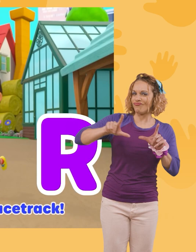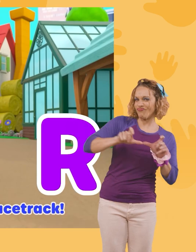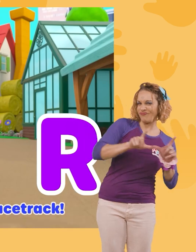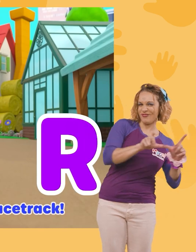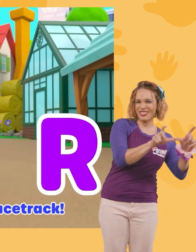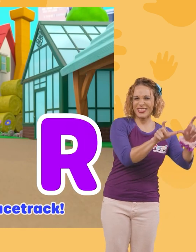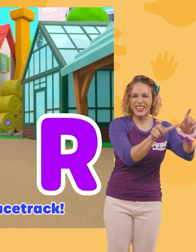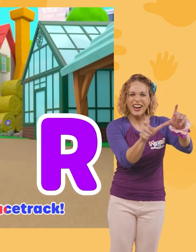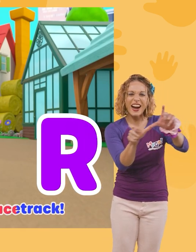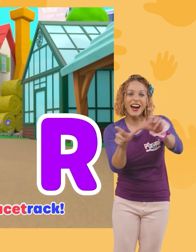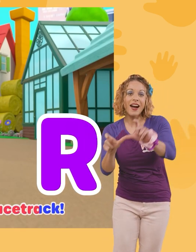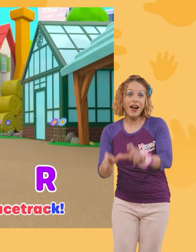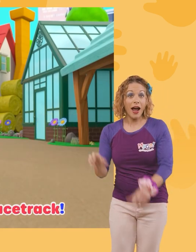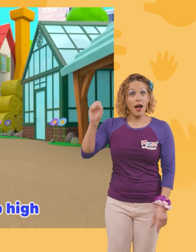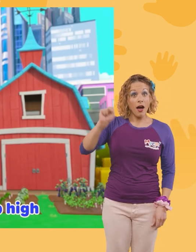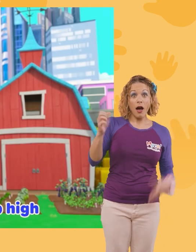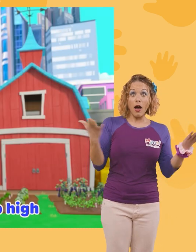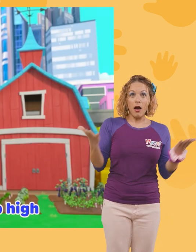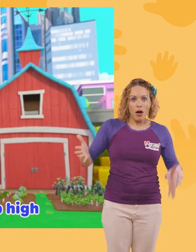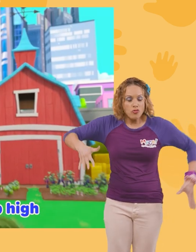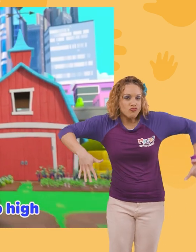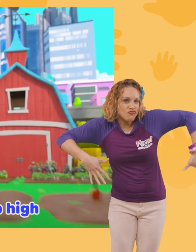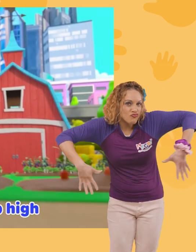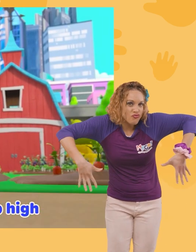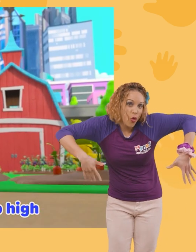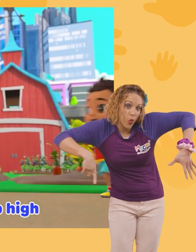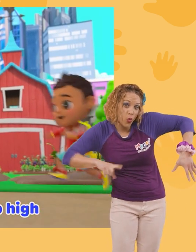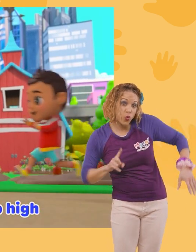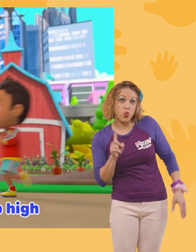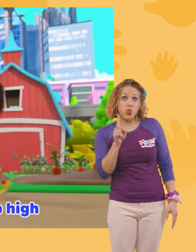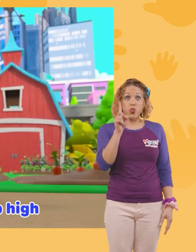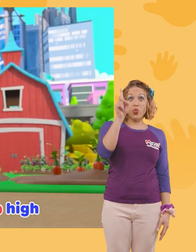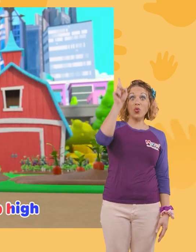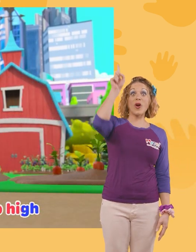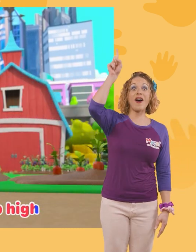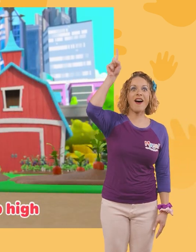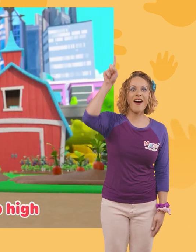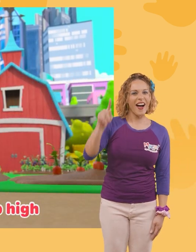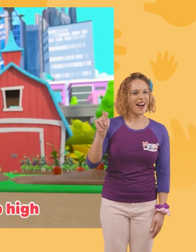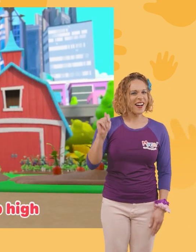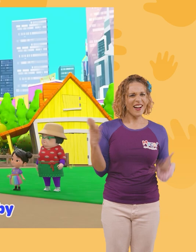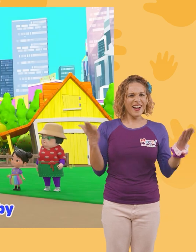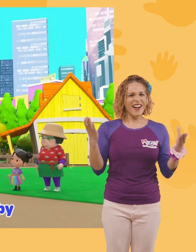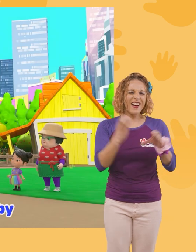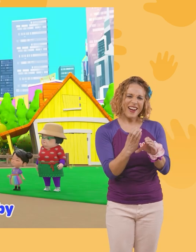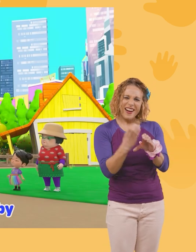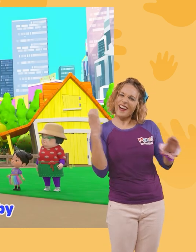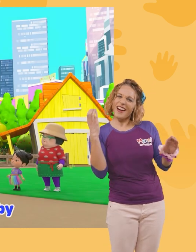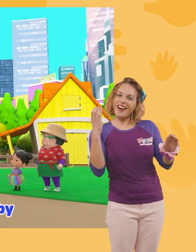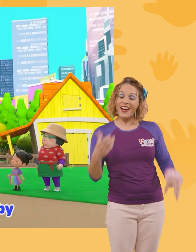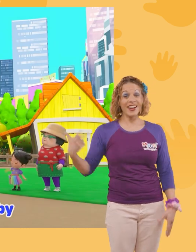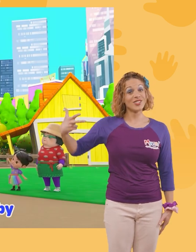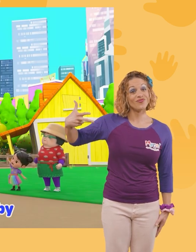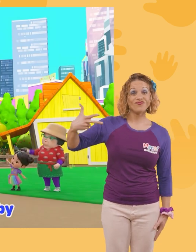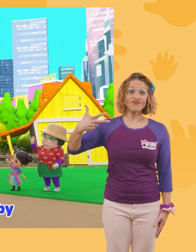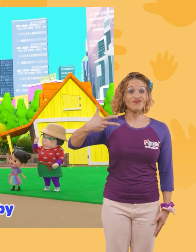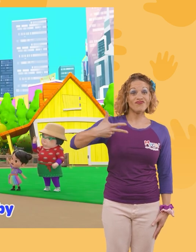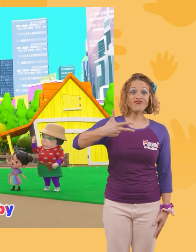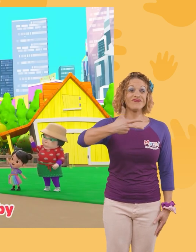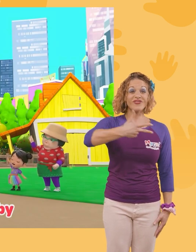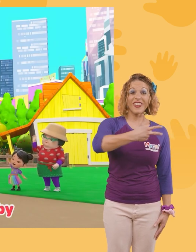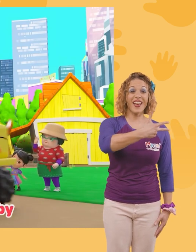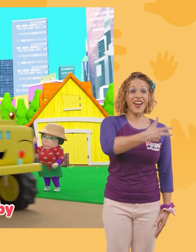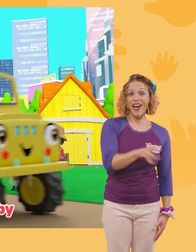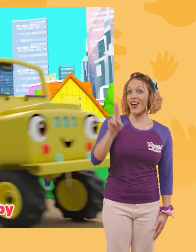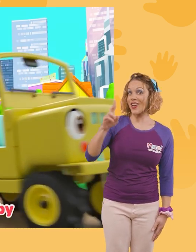Rishi. Running on a racetrack. S is a scarecrow way up high. T is a truck